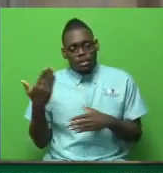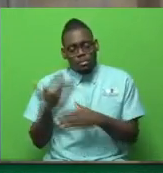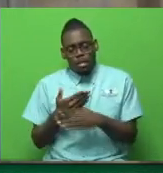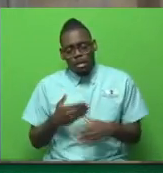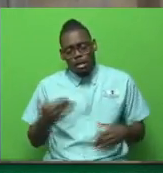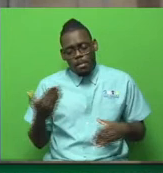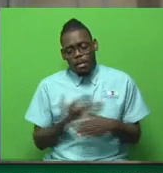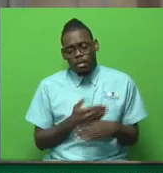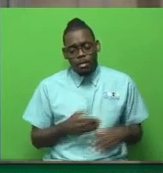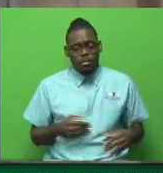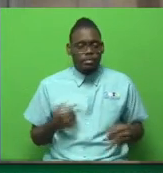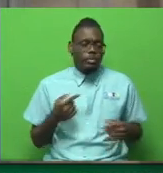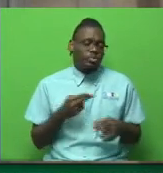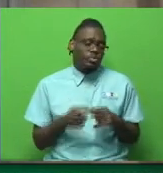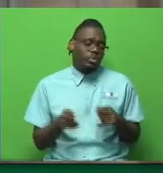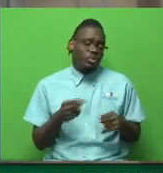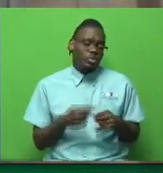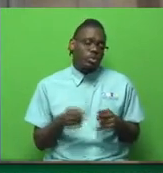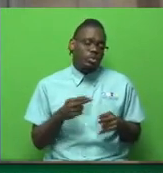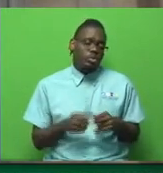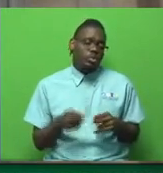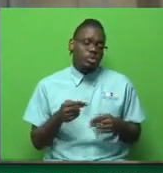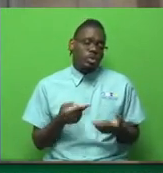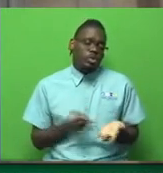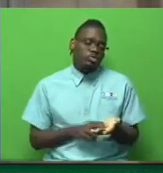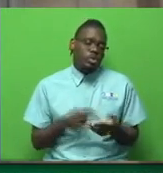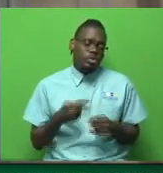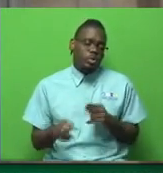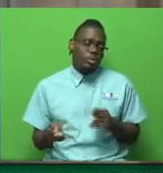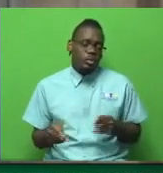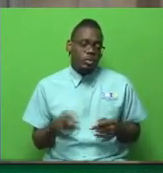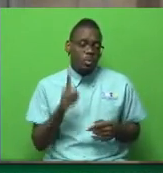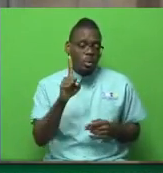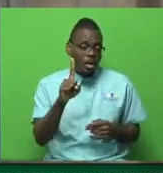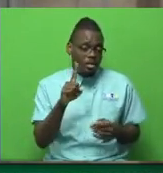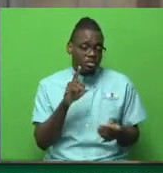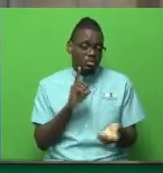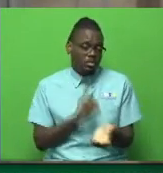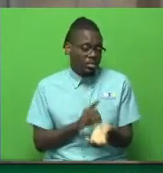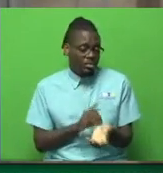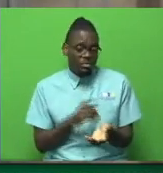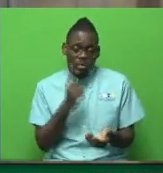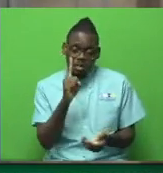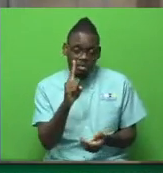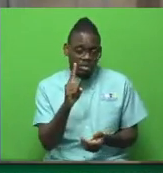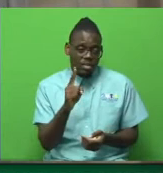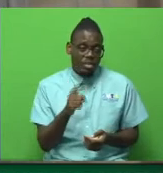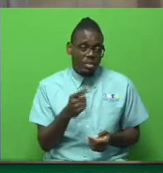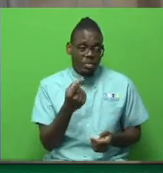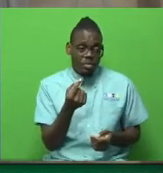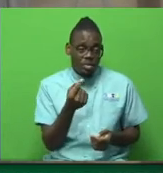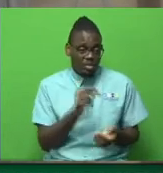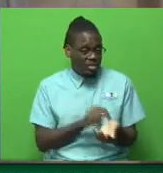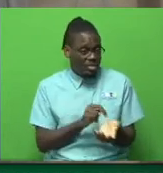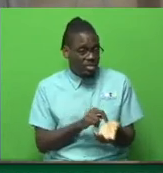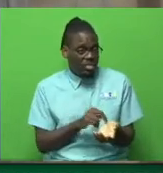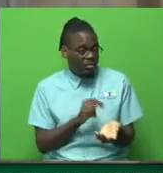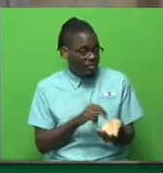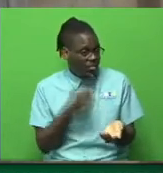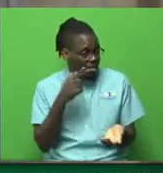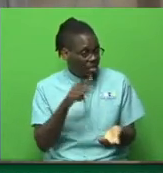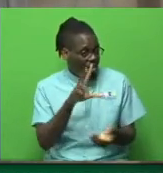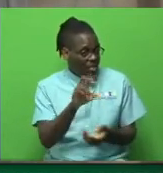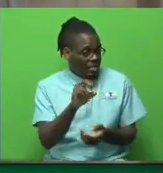the Healthcare System the fact that a single nurse was assigned as many as 30 patients also